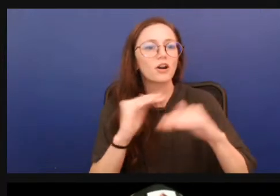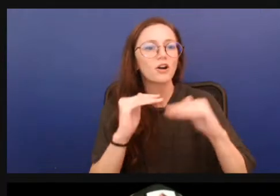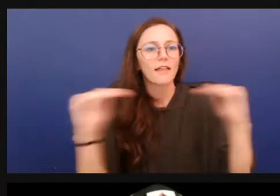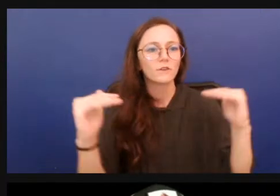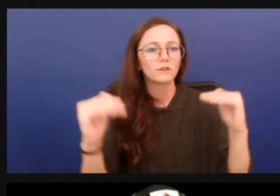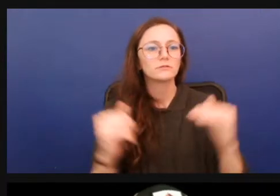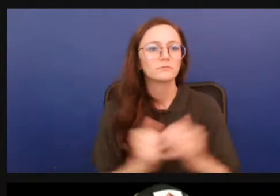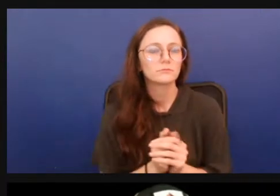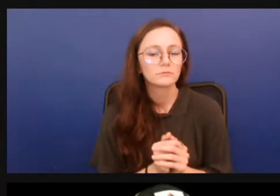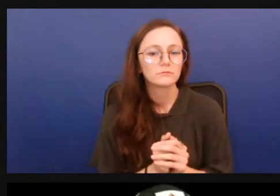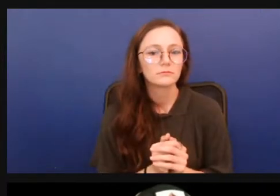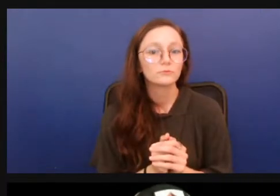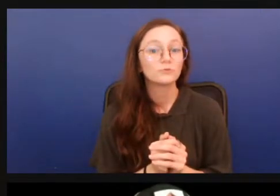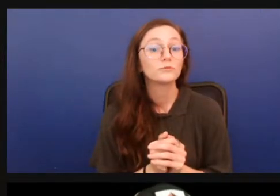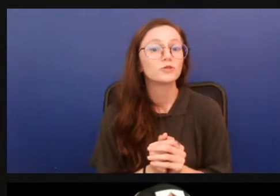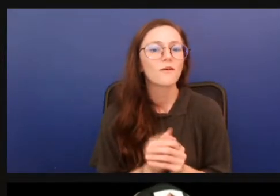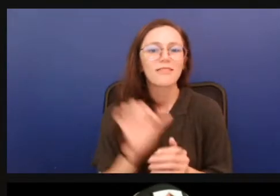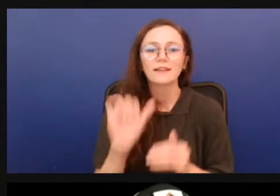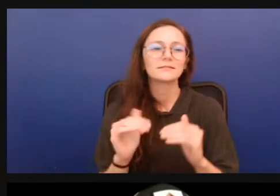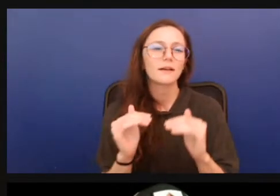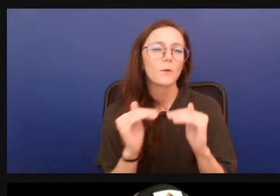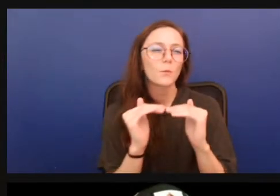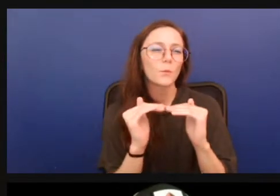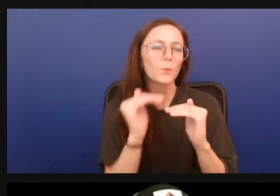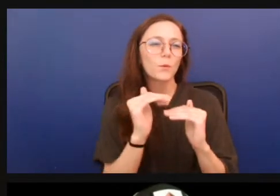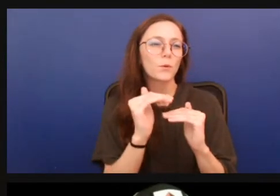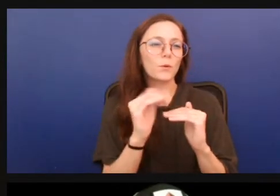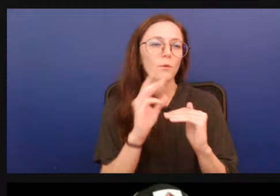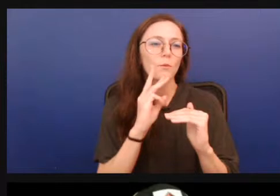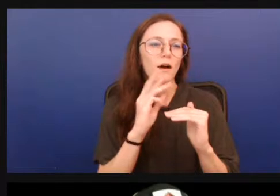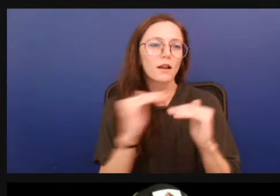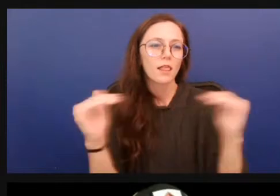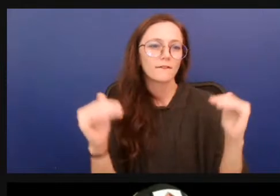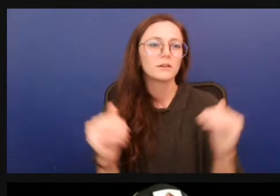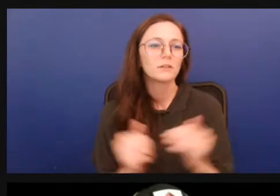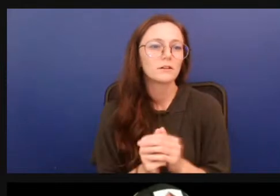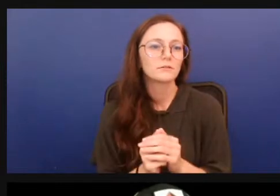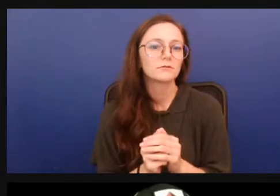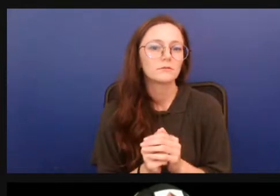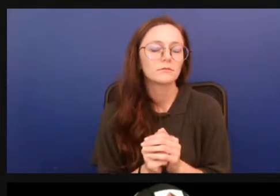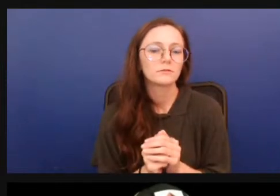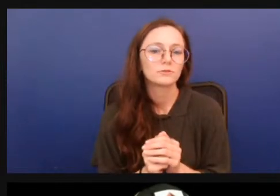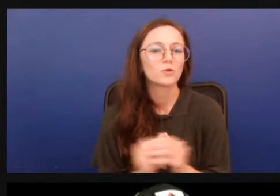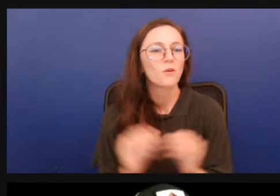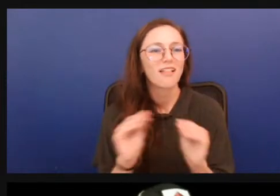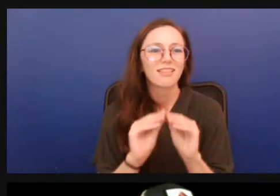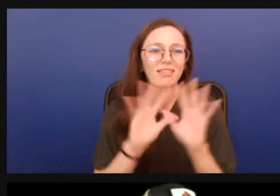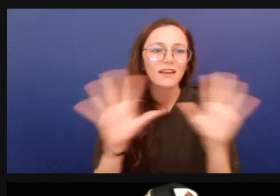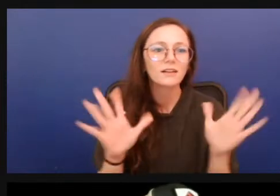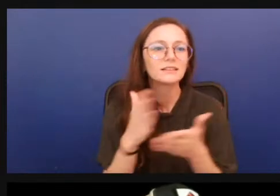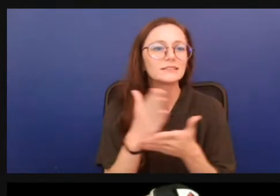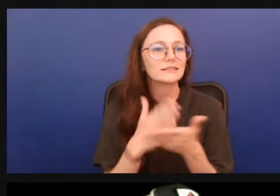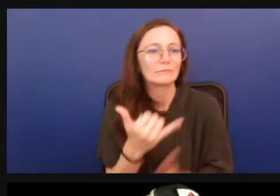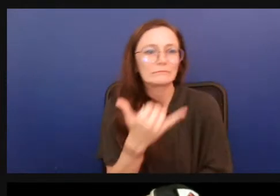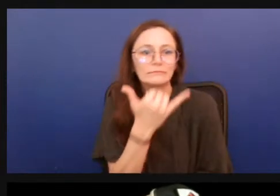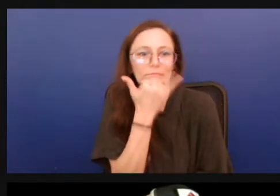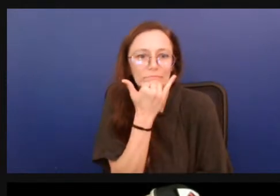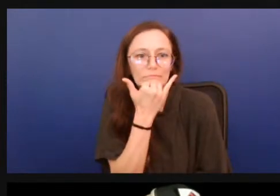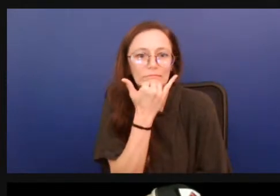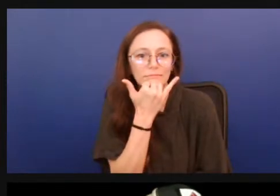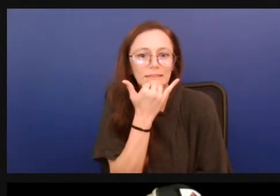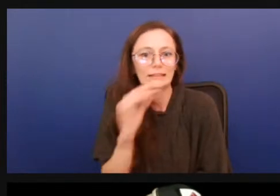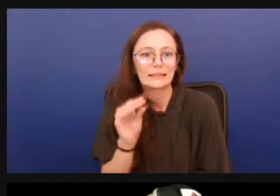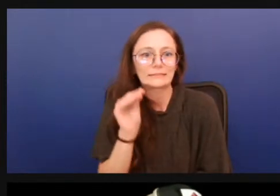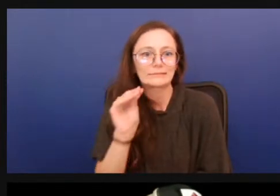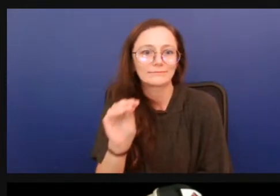have earthquakes marked as above sea level in the ocean. So clearly there's some error there, at least with the